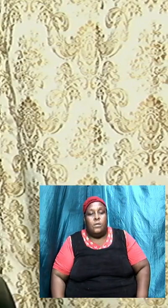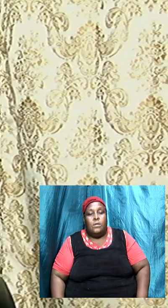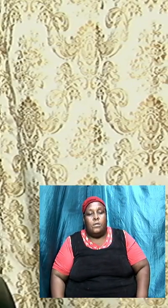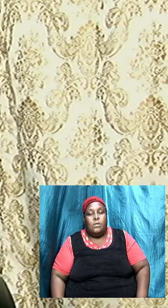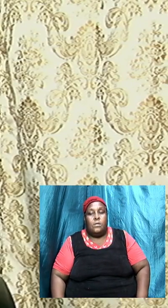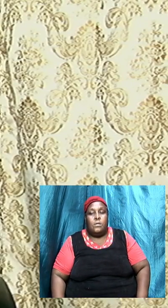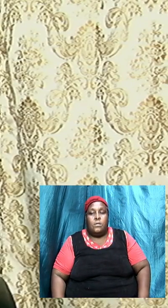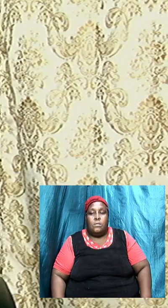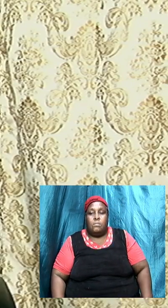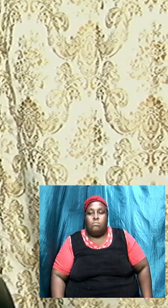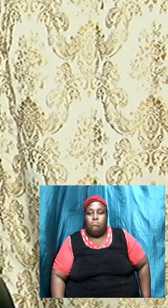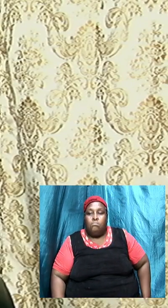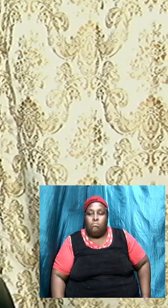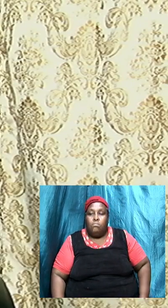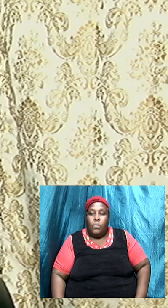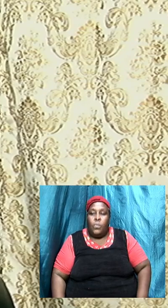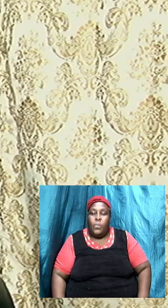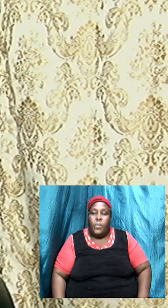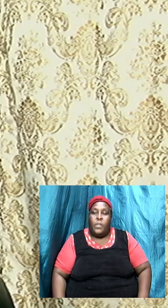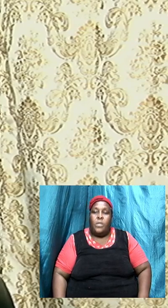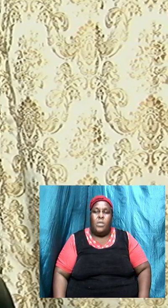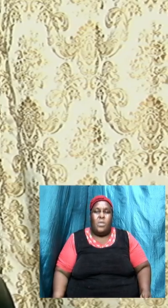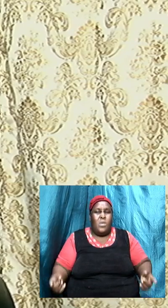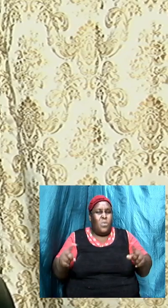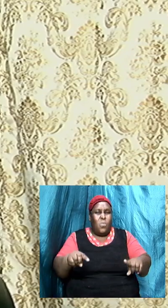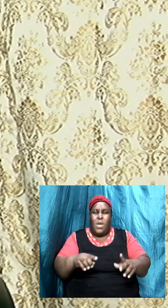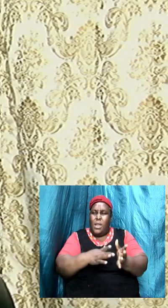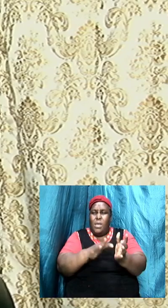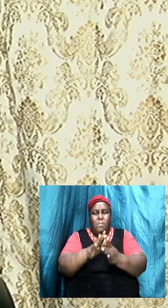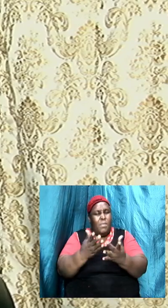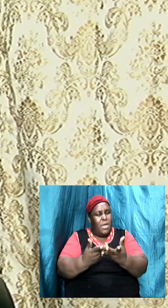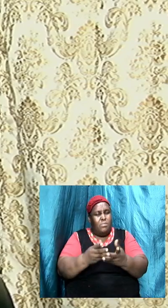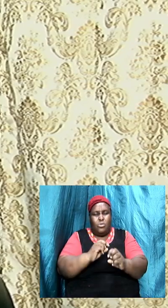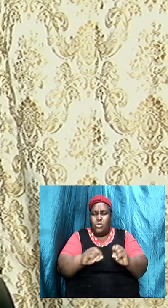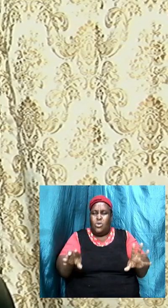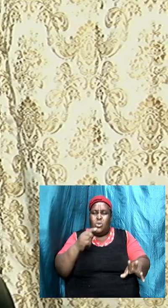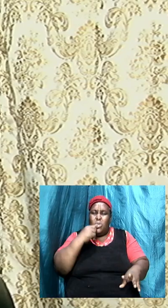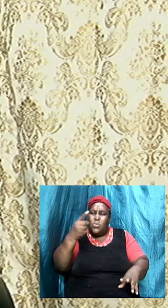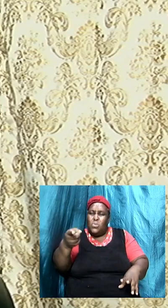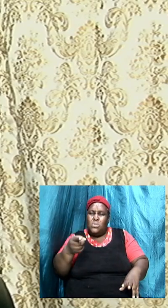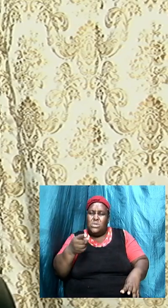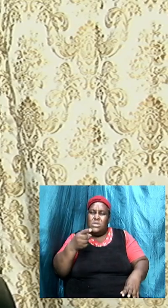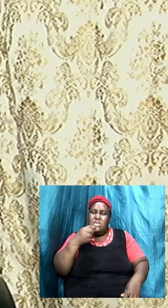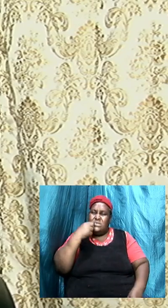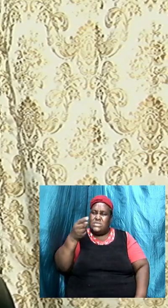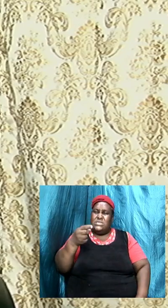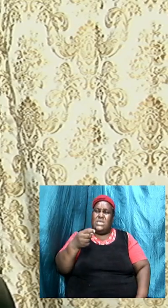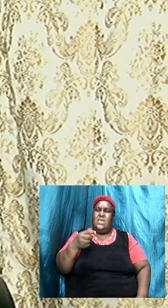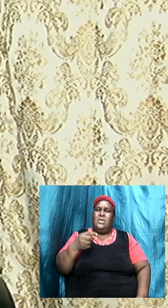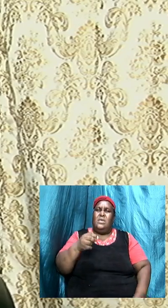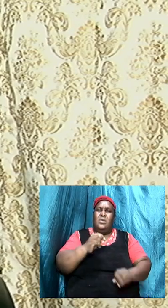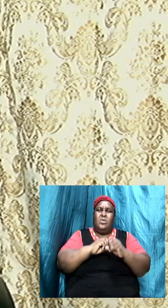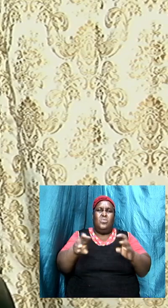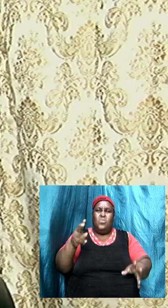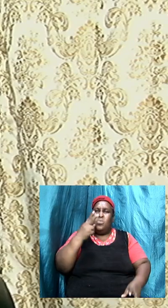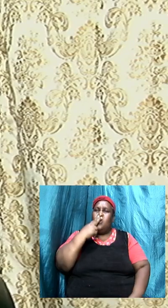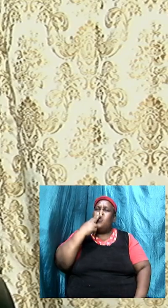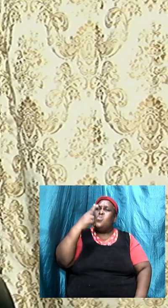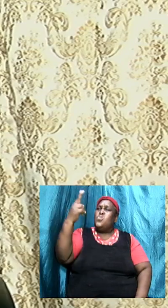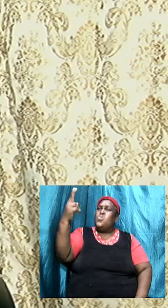First Corinthians 6. So while the Bible don't tell us, don't smoke, we can look at the